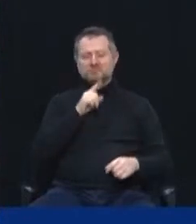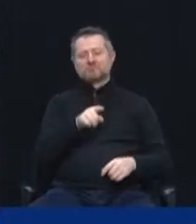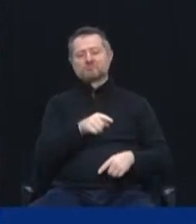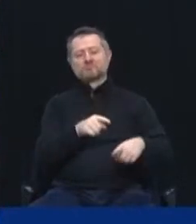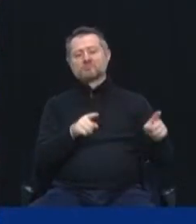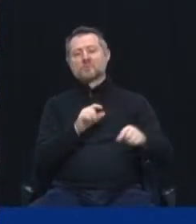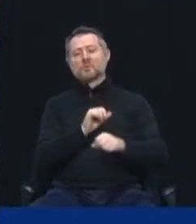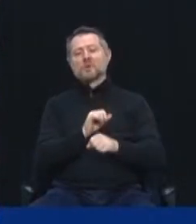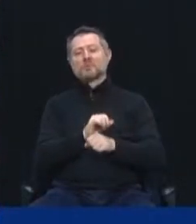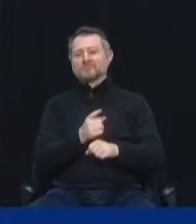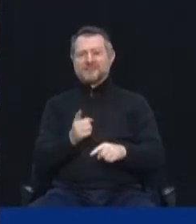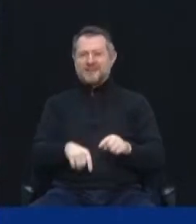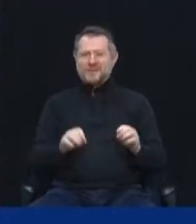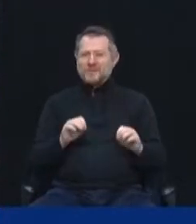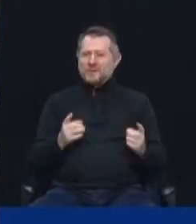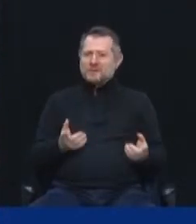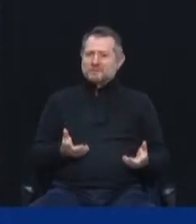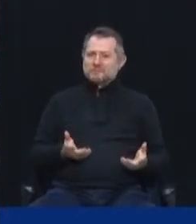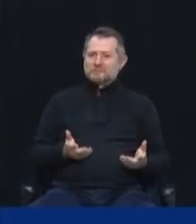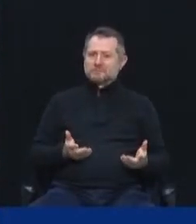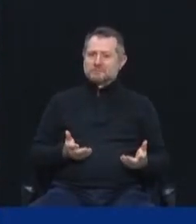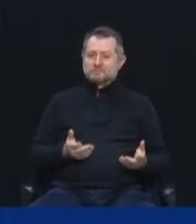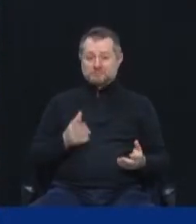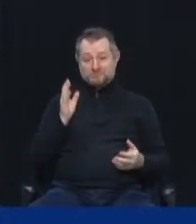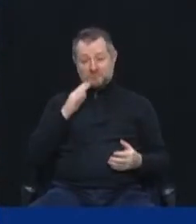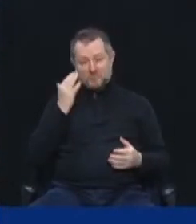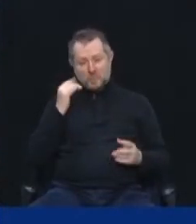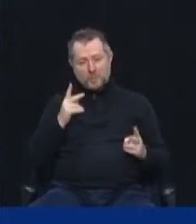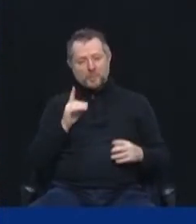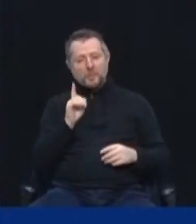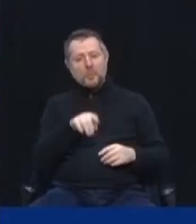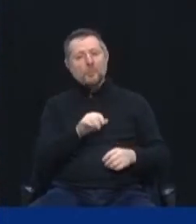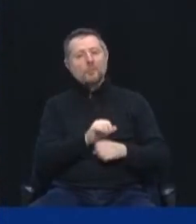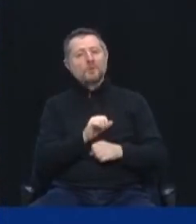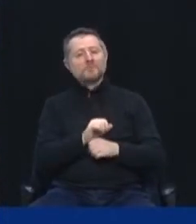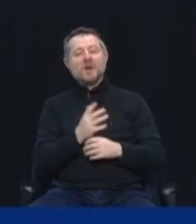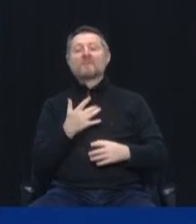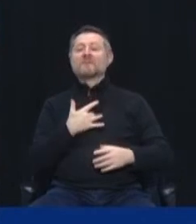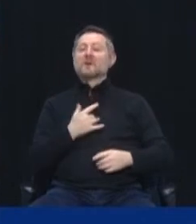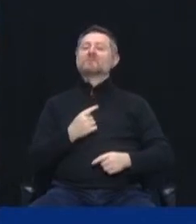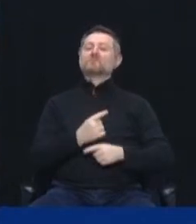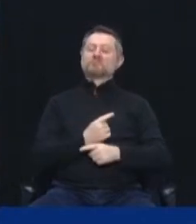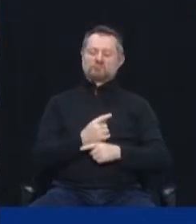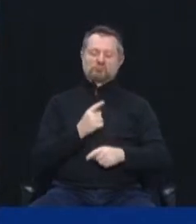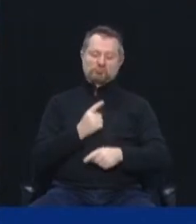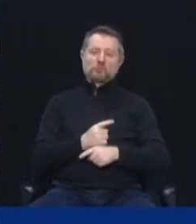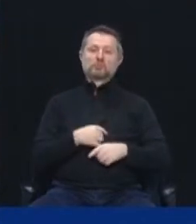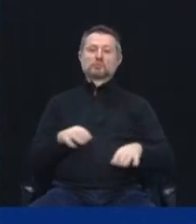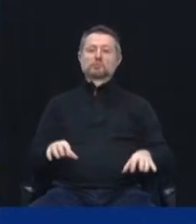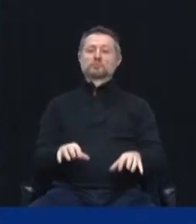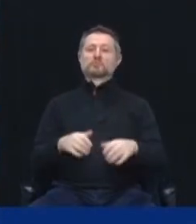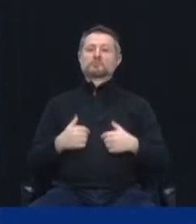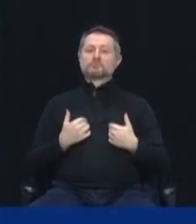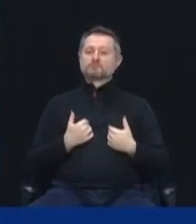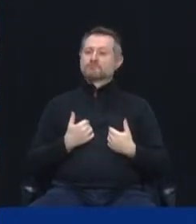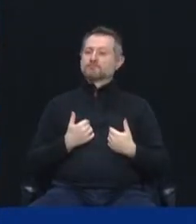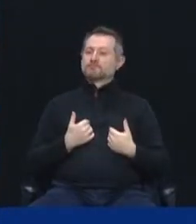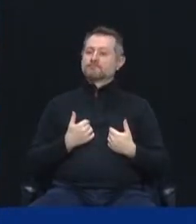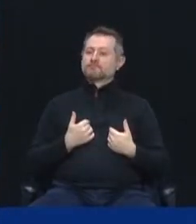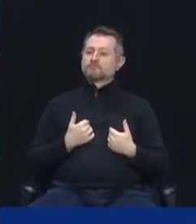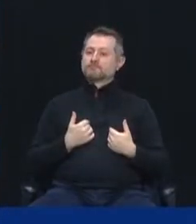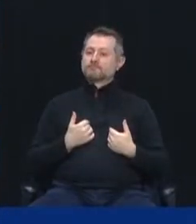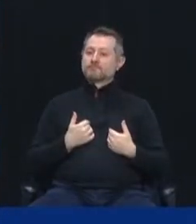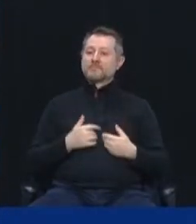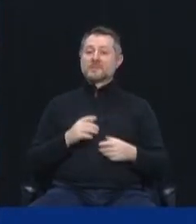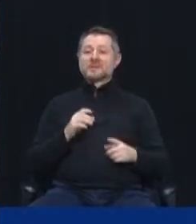at that time. People did it because it was the right thing to do. Stuart Applebaum